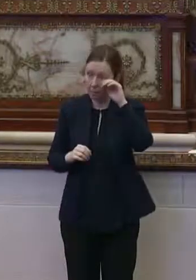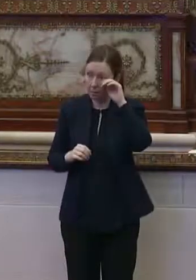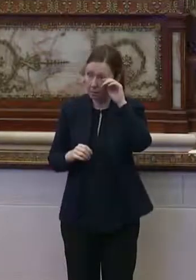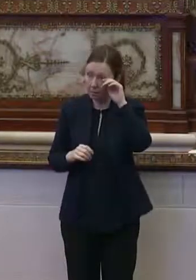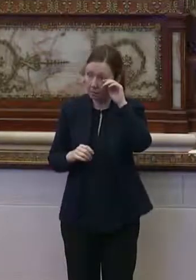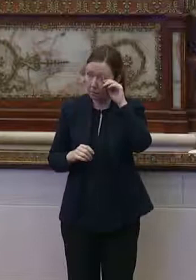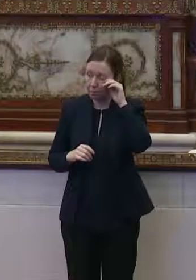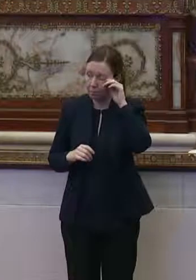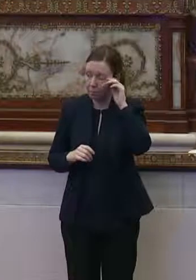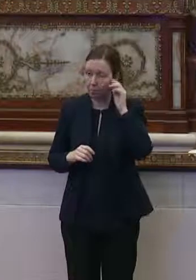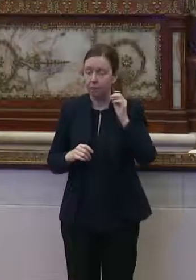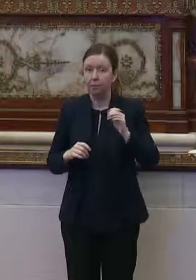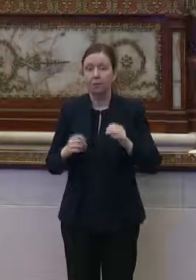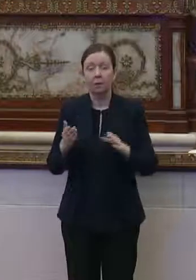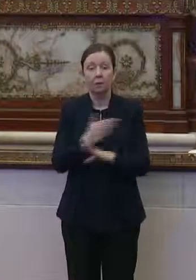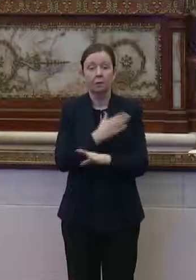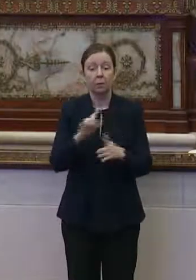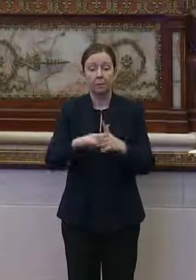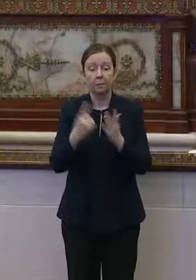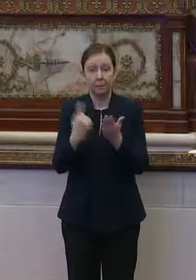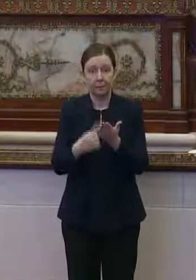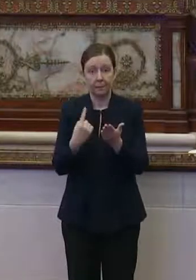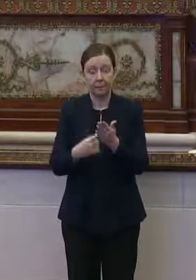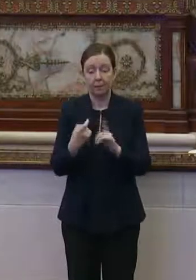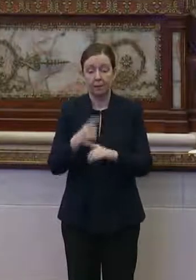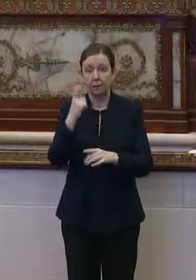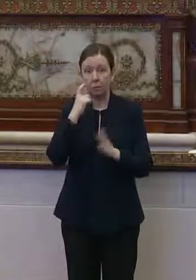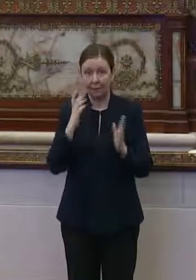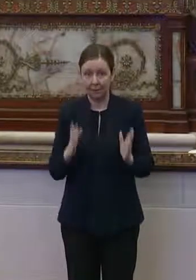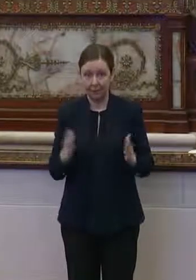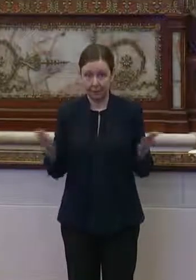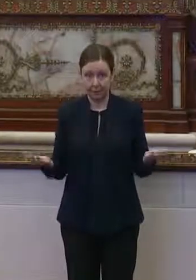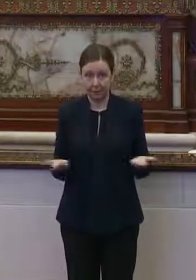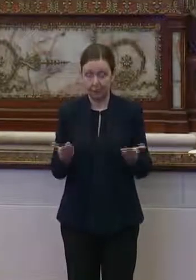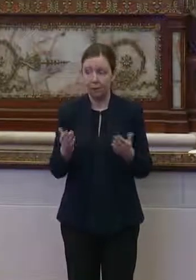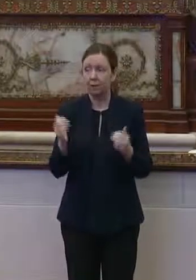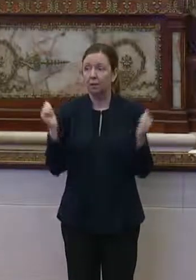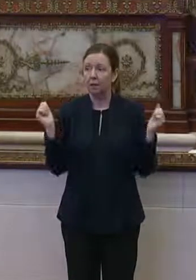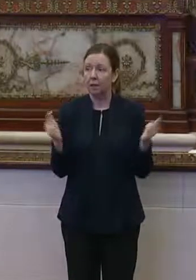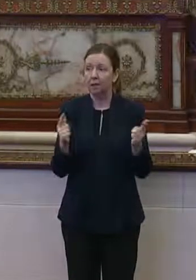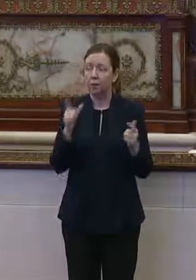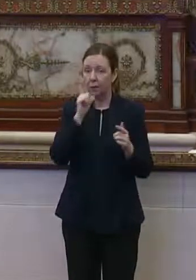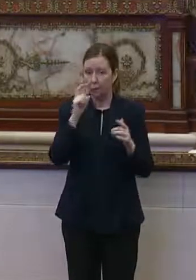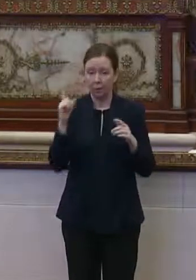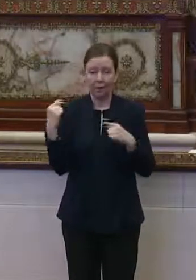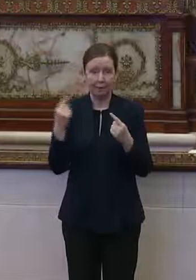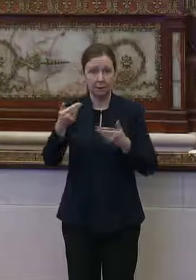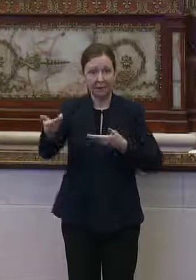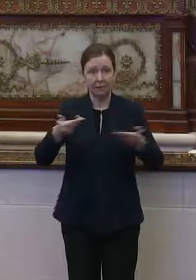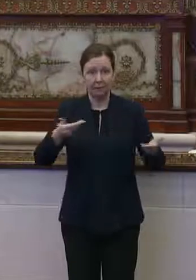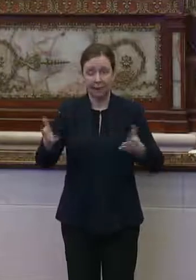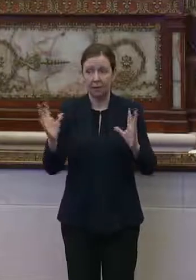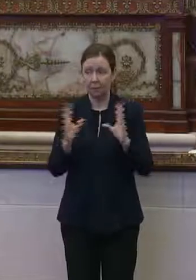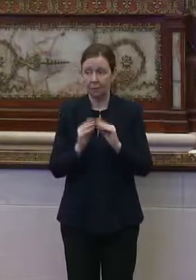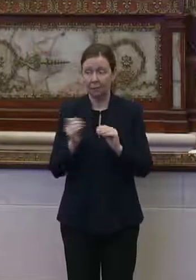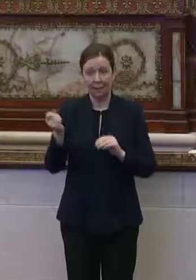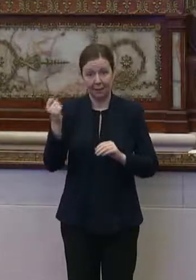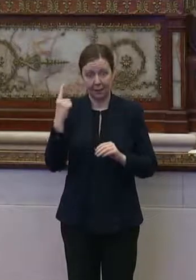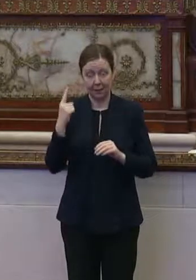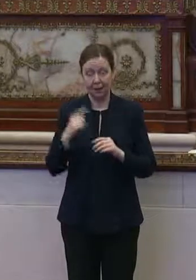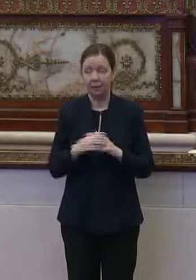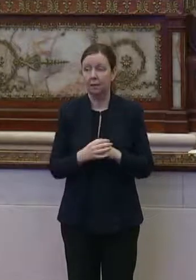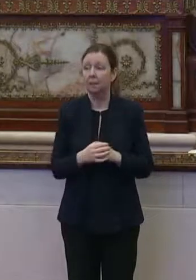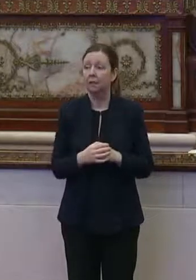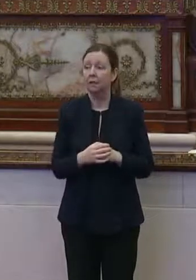Before we begin today to hear testimony from the witnesses, everyone who has been invited to the meeting to